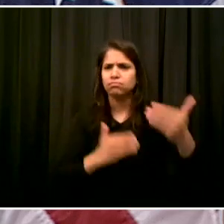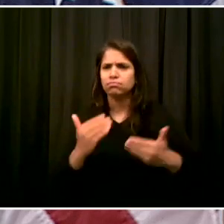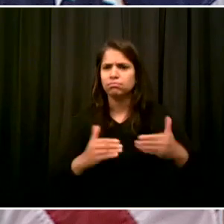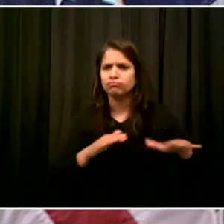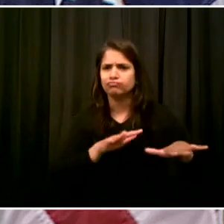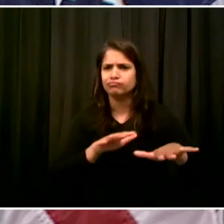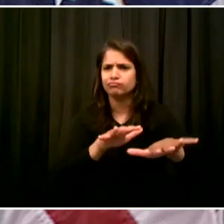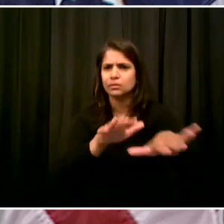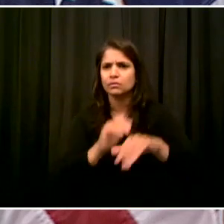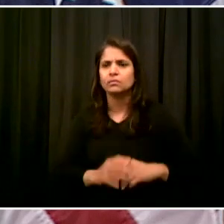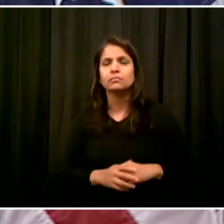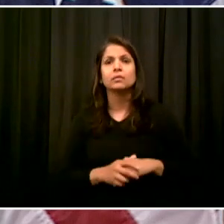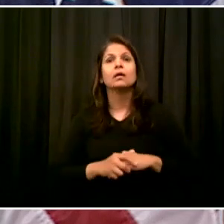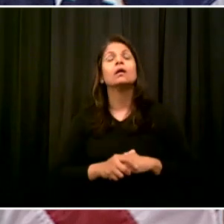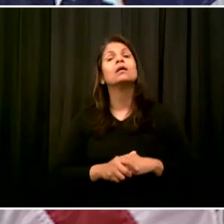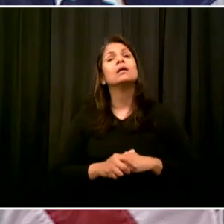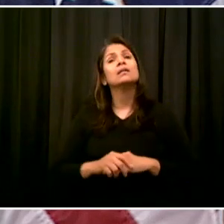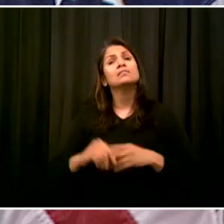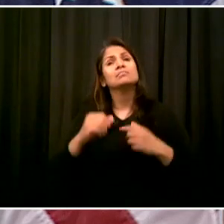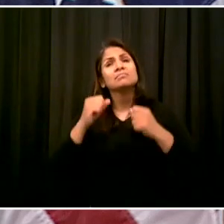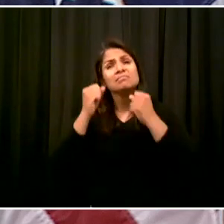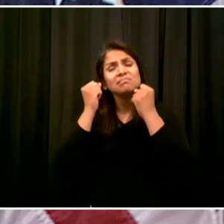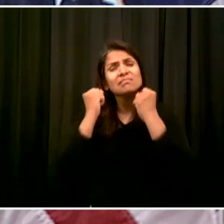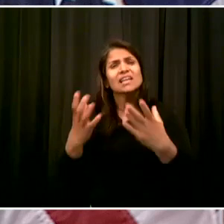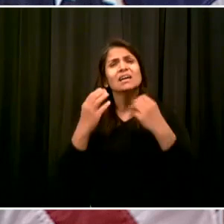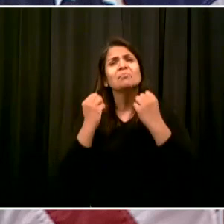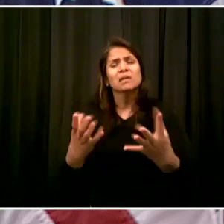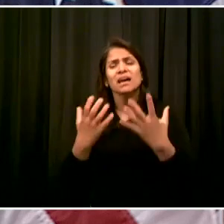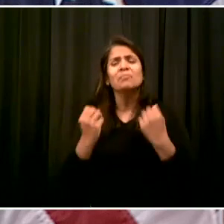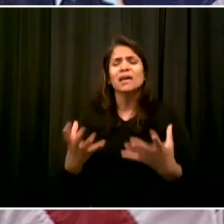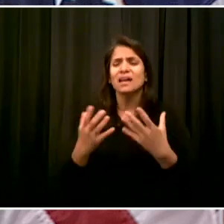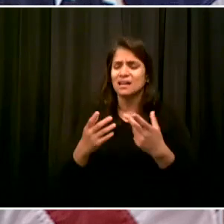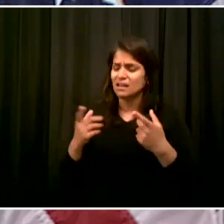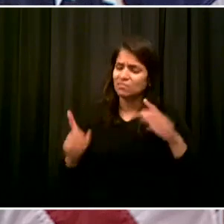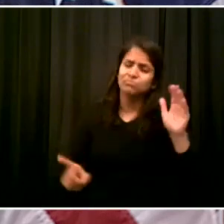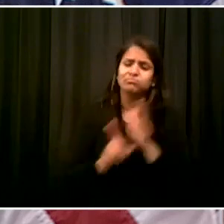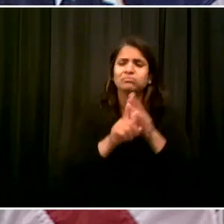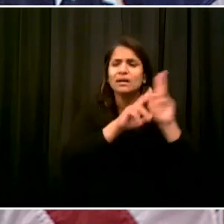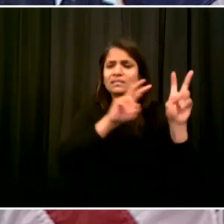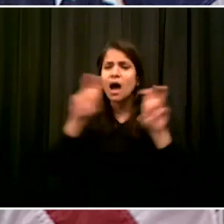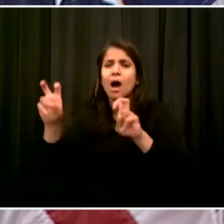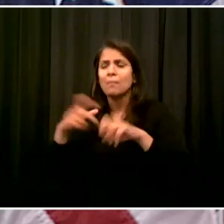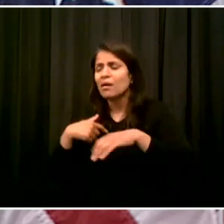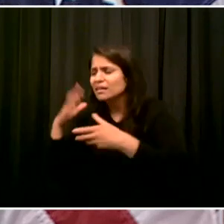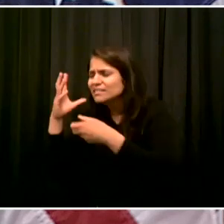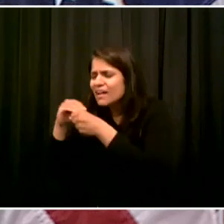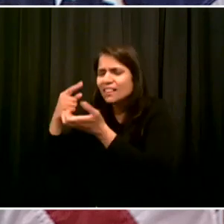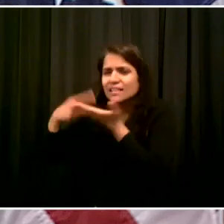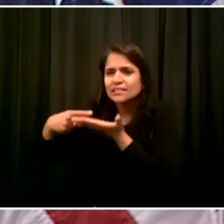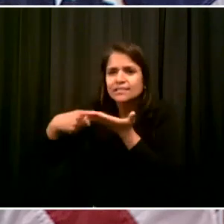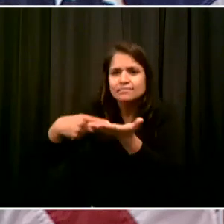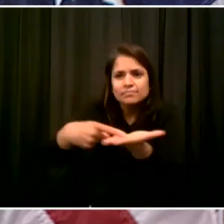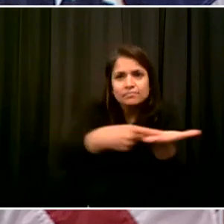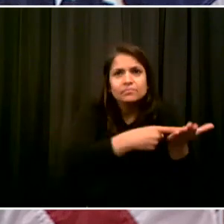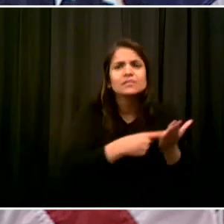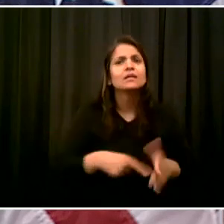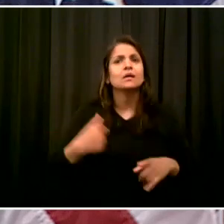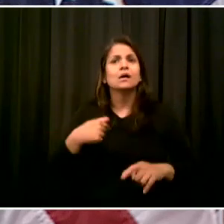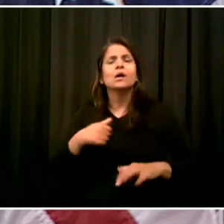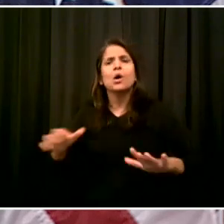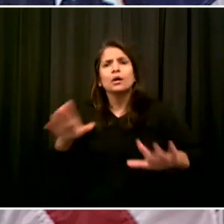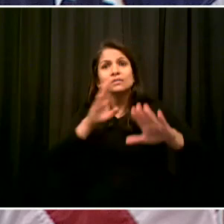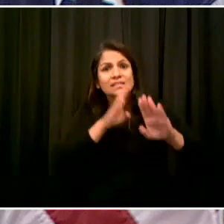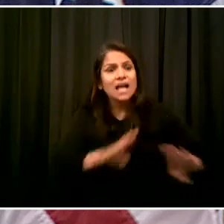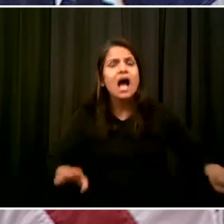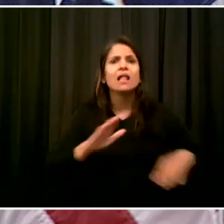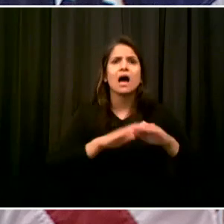And what happened on Monday and Sunday night was absolutely unacceptable. And that's the first thing I am solving for. And what we saw